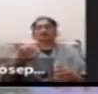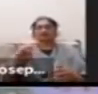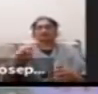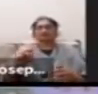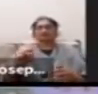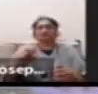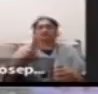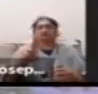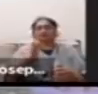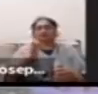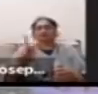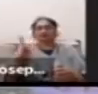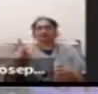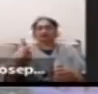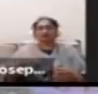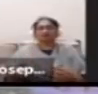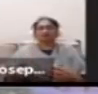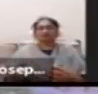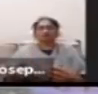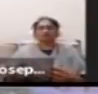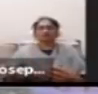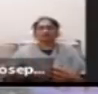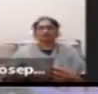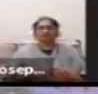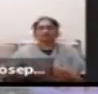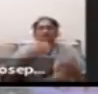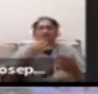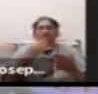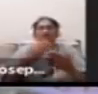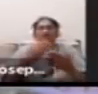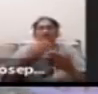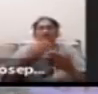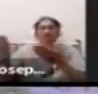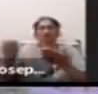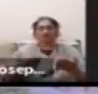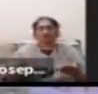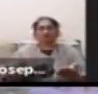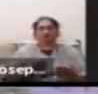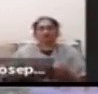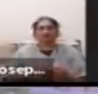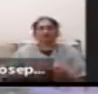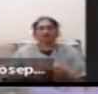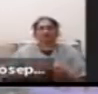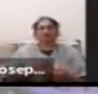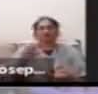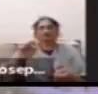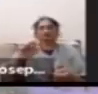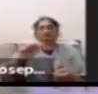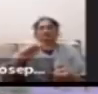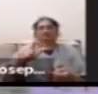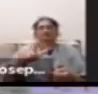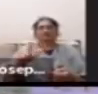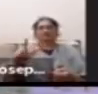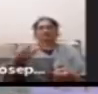UK. And we also welcome Alison and welcome Sally.